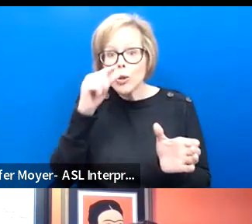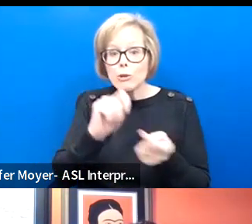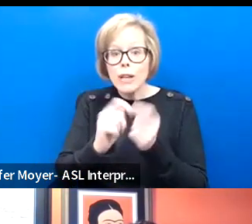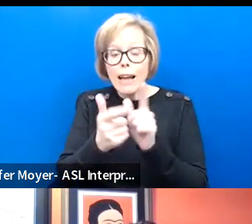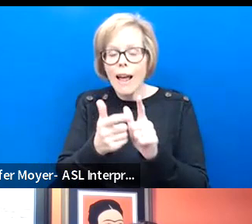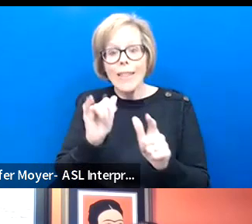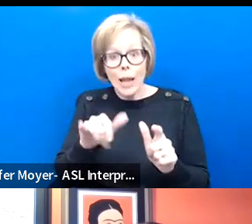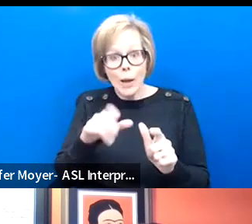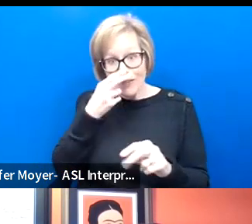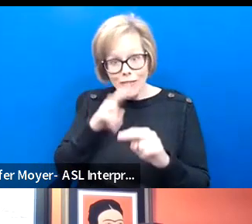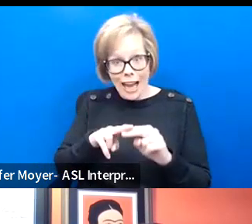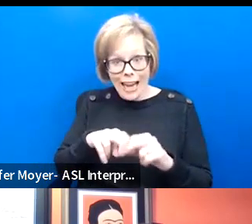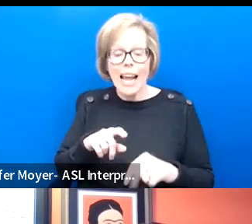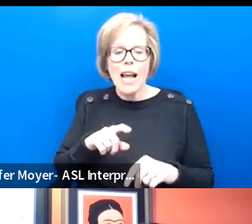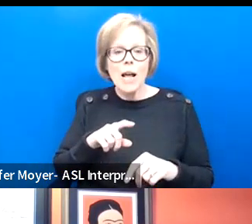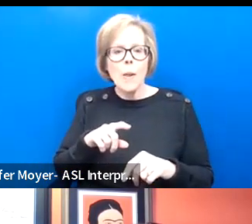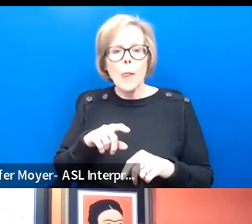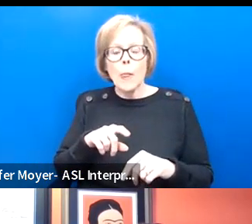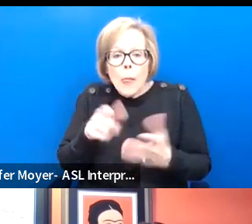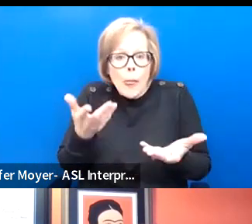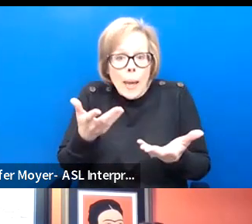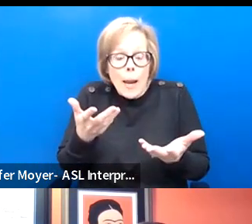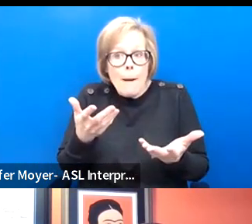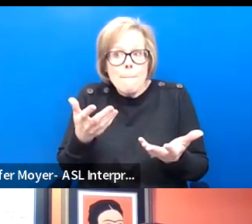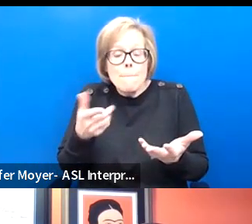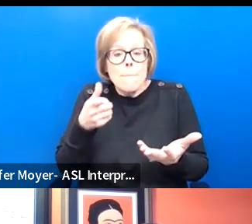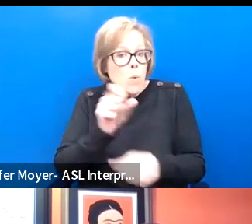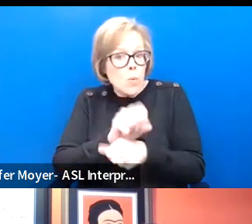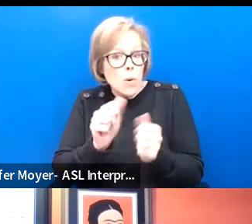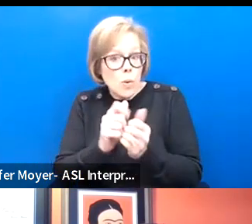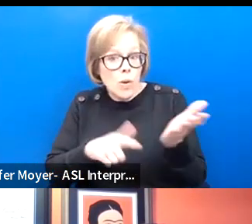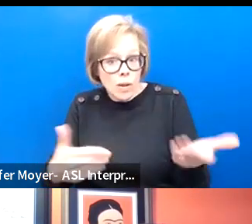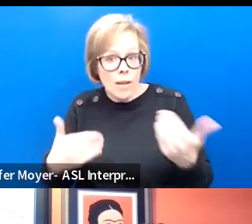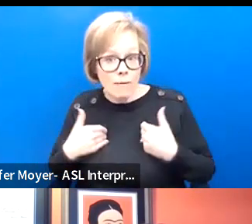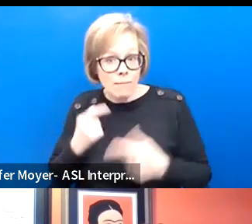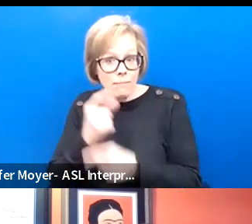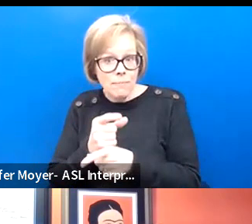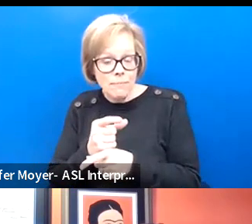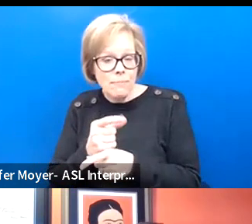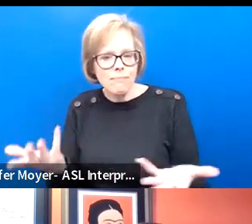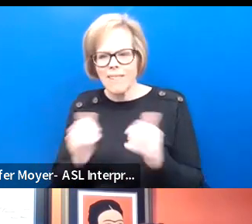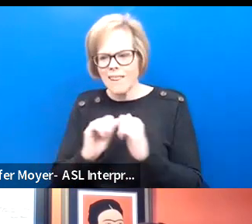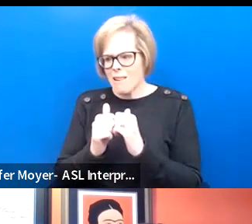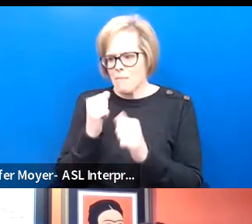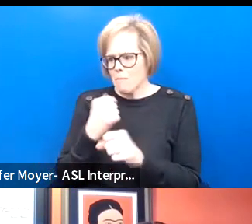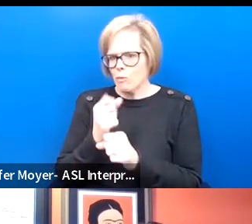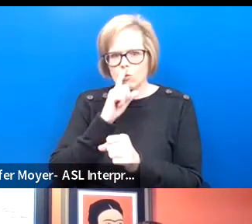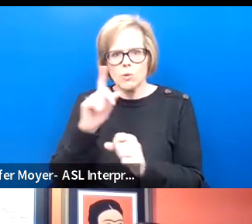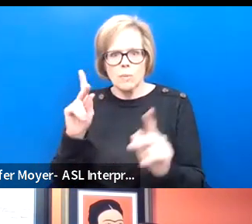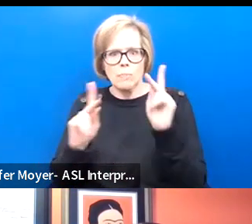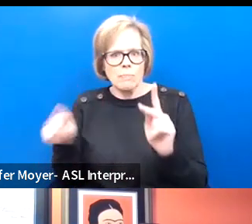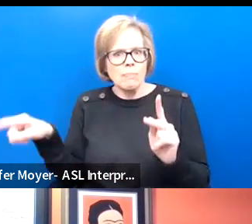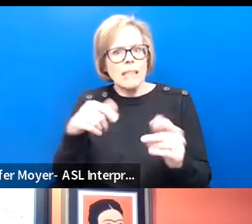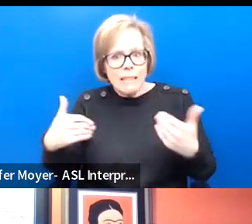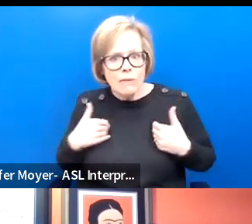but you work with what you have, right? And so how can we make sure that people have